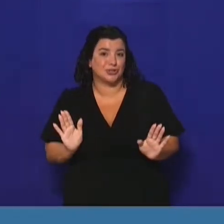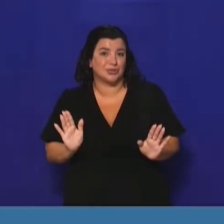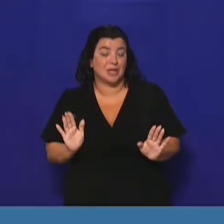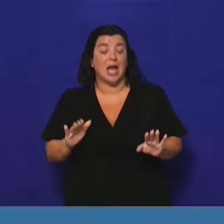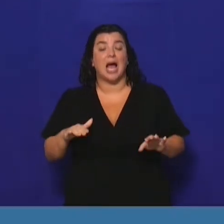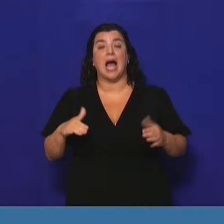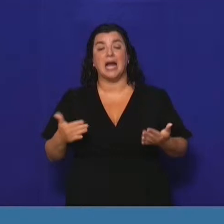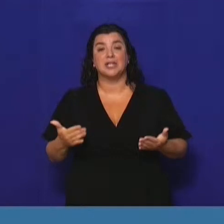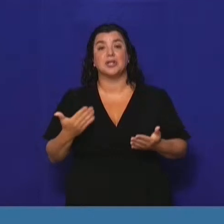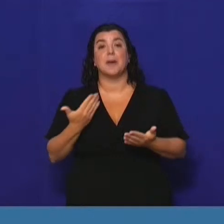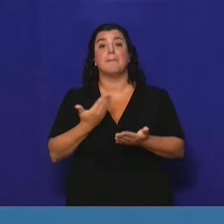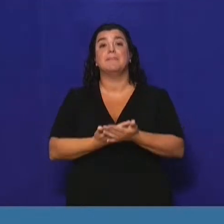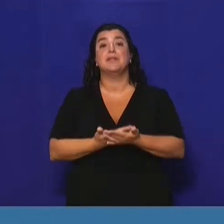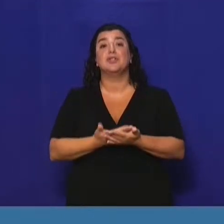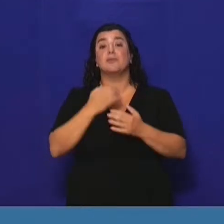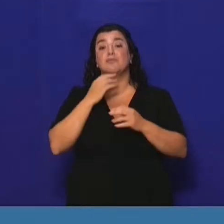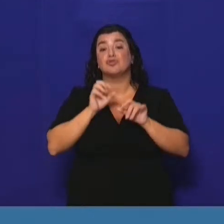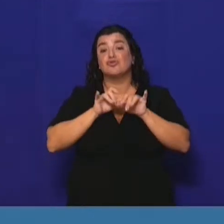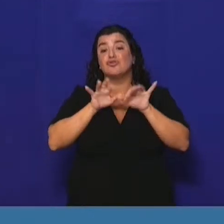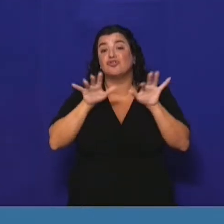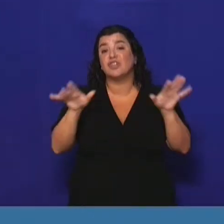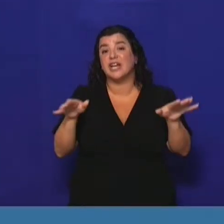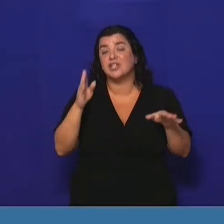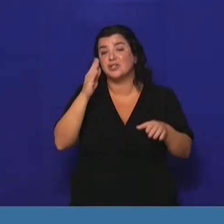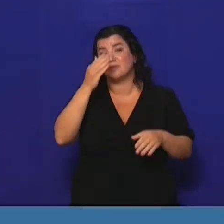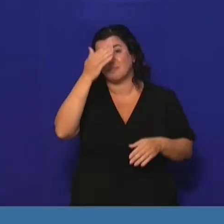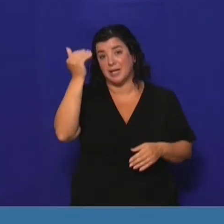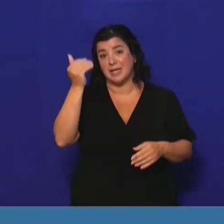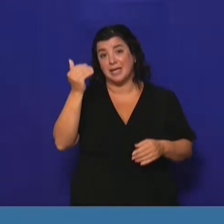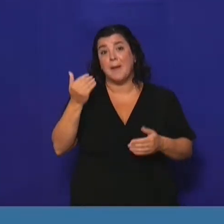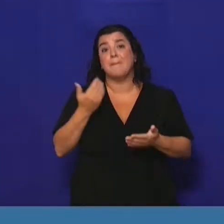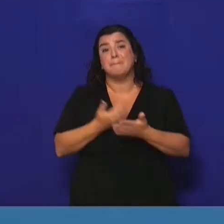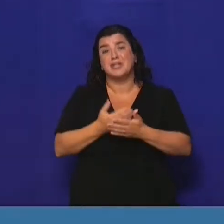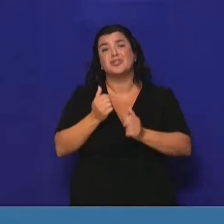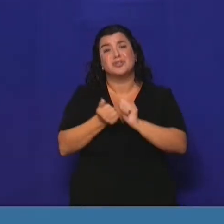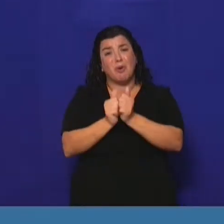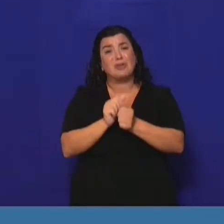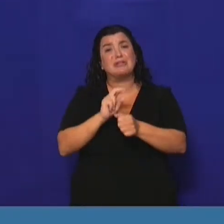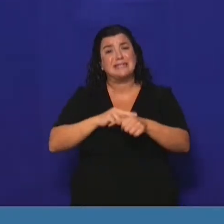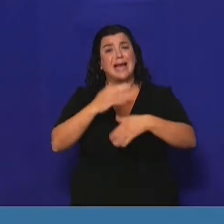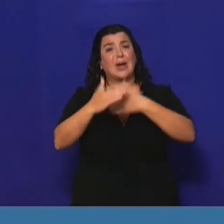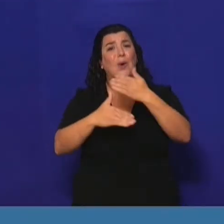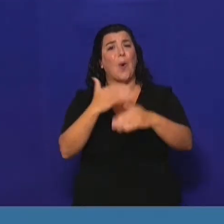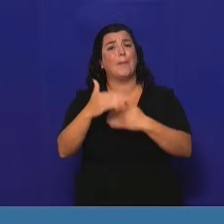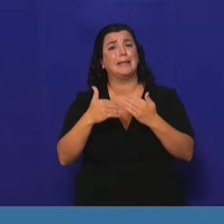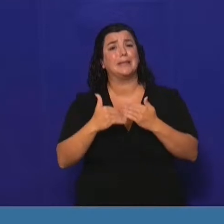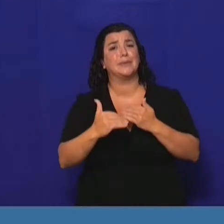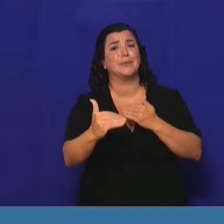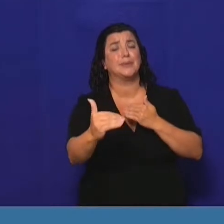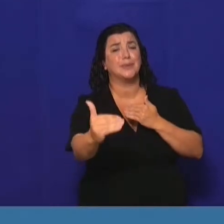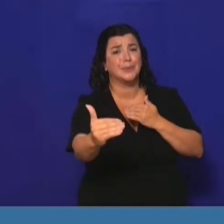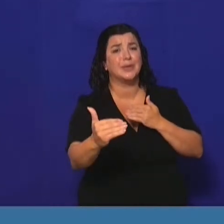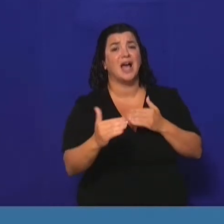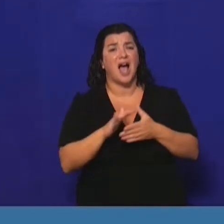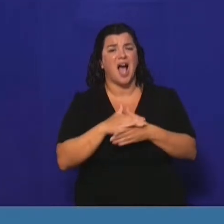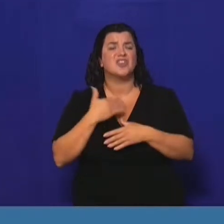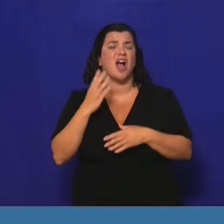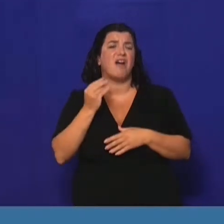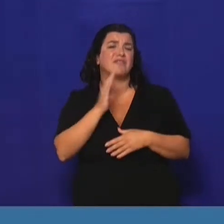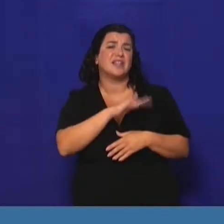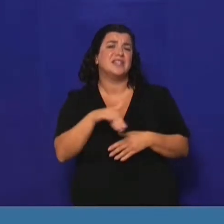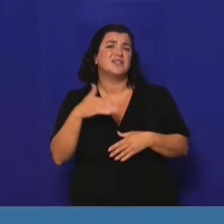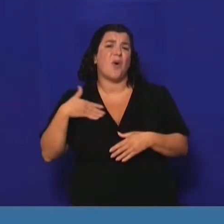bekk aħna nkun nistgħu nippreservaw l-sports li hija xi ħaġa li tajjeb tipprattika manka ħafna nies nafu li huma